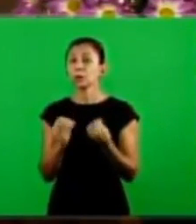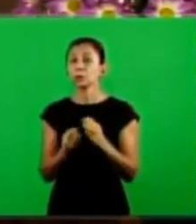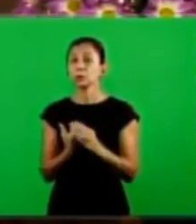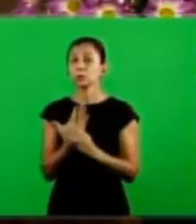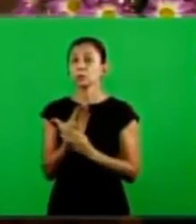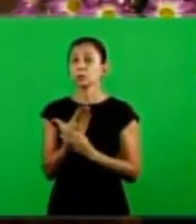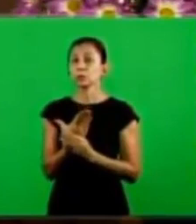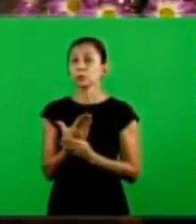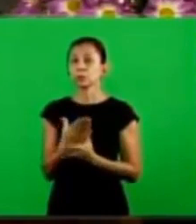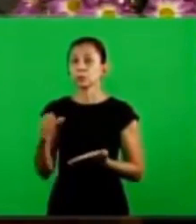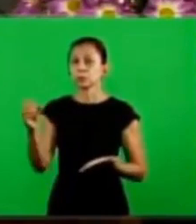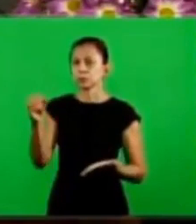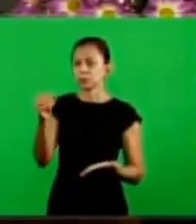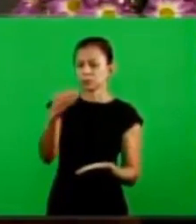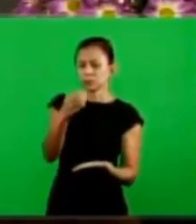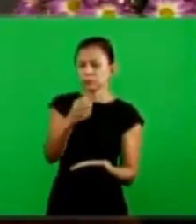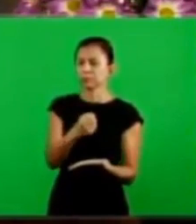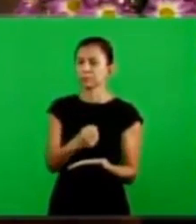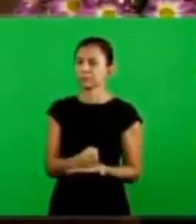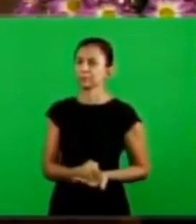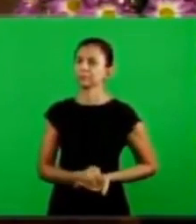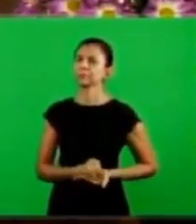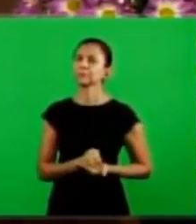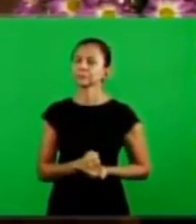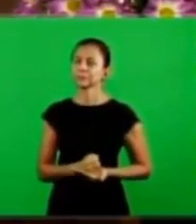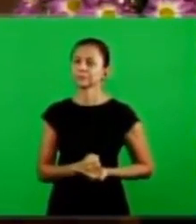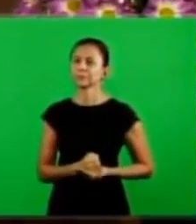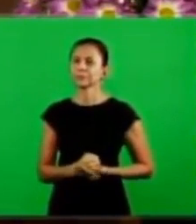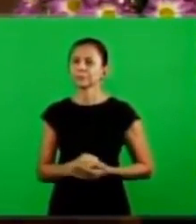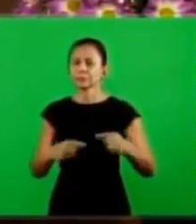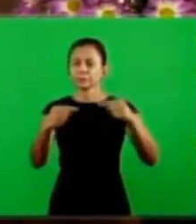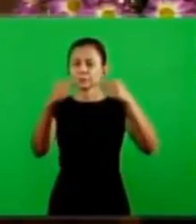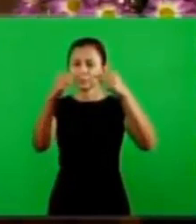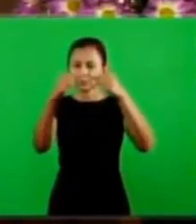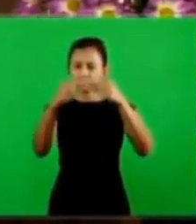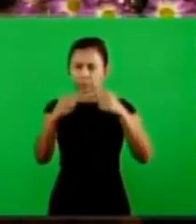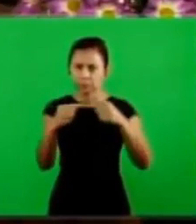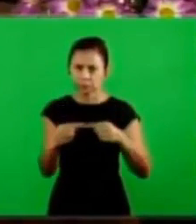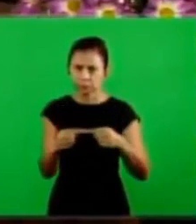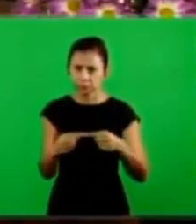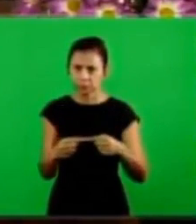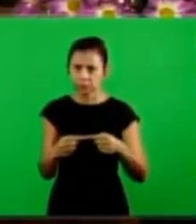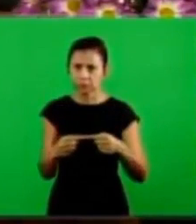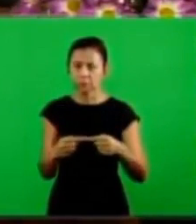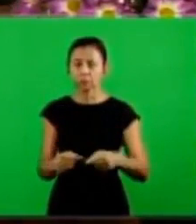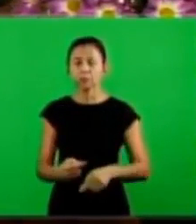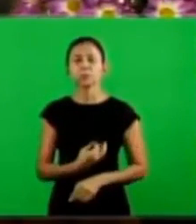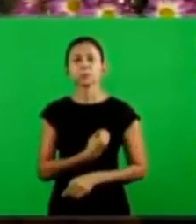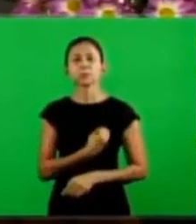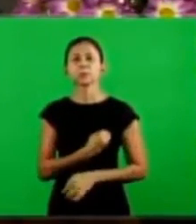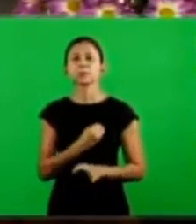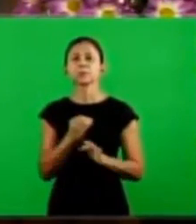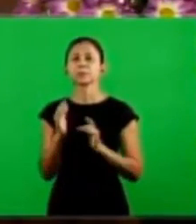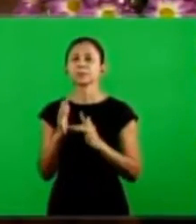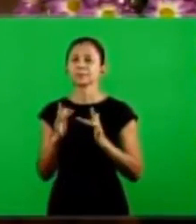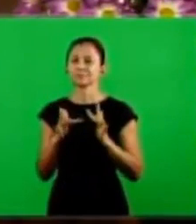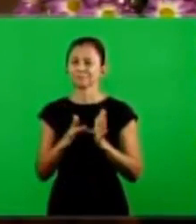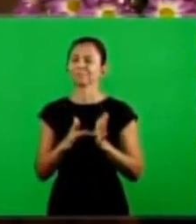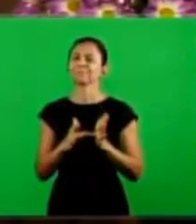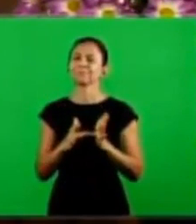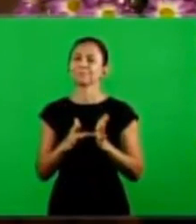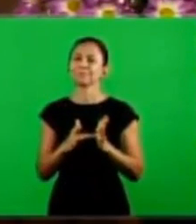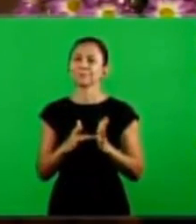you understand that in the Old Testament, it's related with the presence of